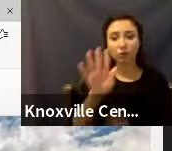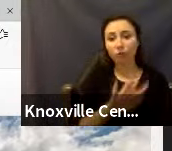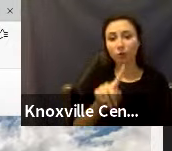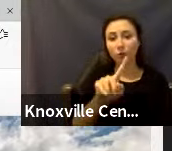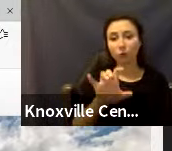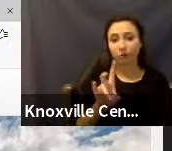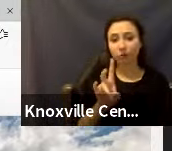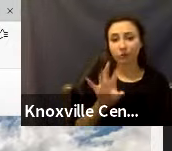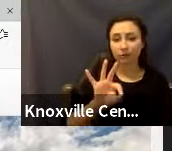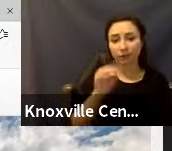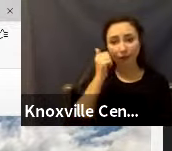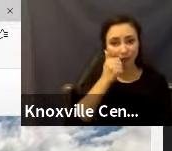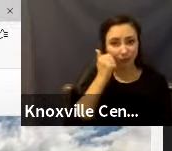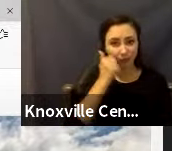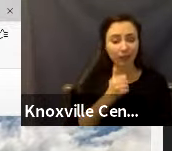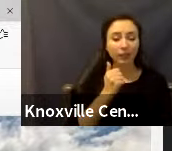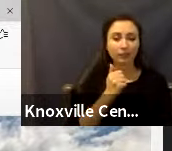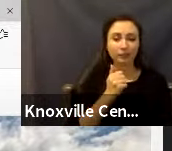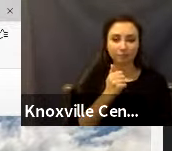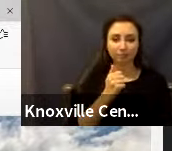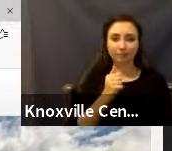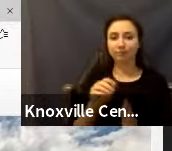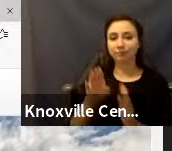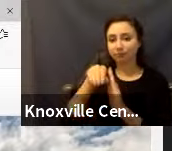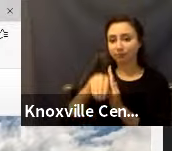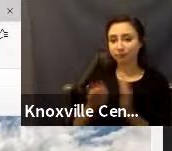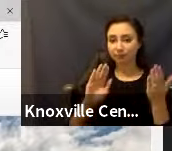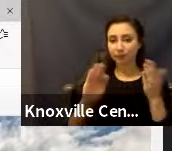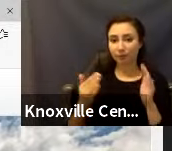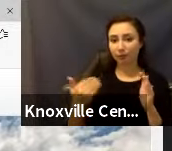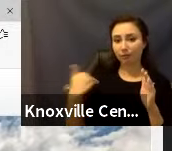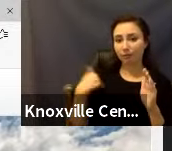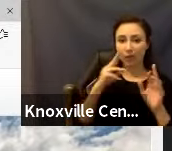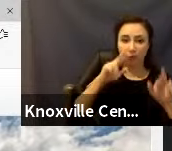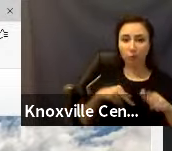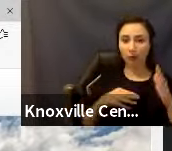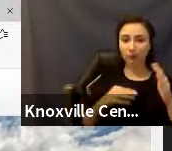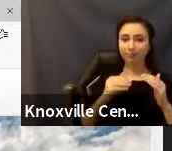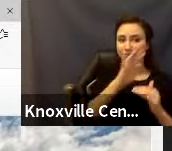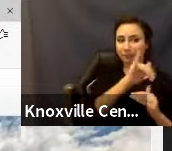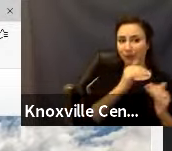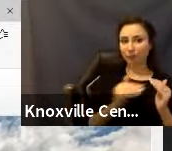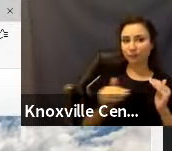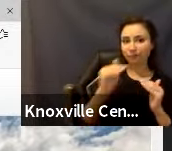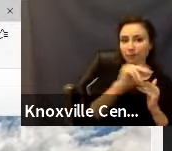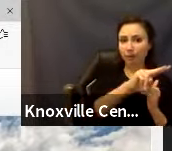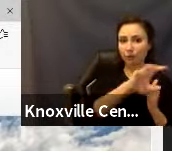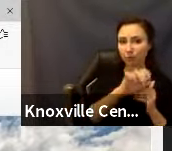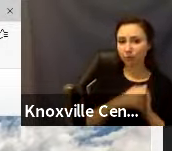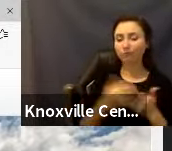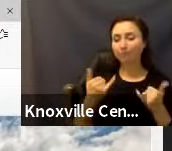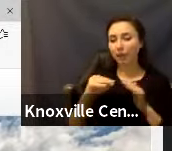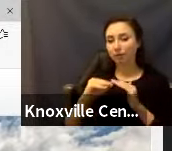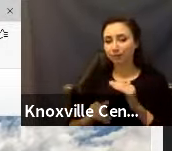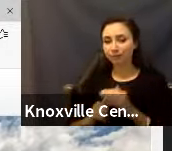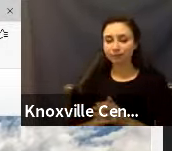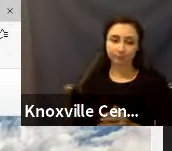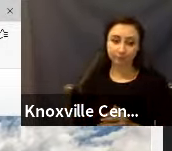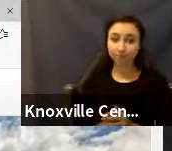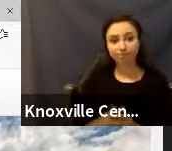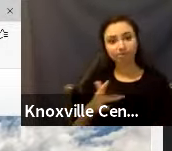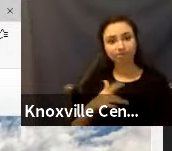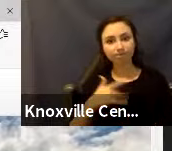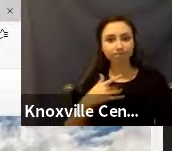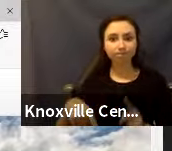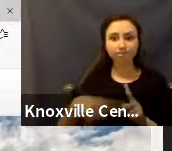day, down from the previous reporting period, which was more than 200. We are optimistic about these numbers, but